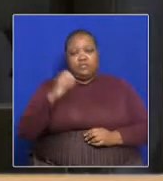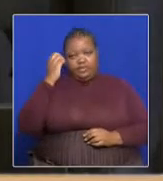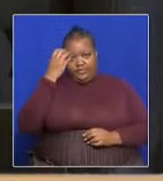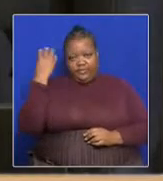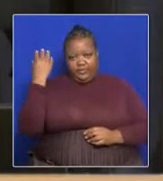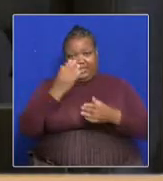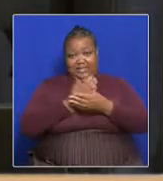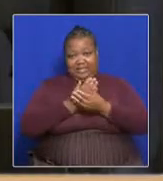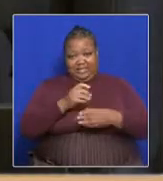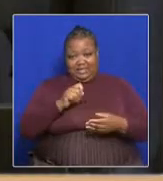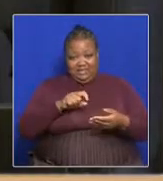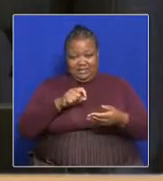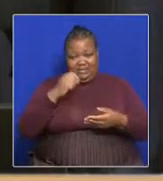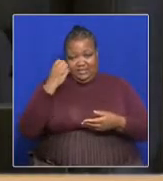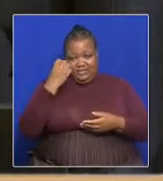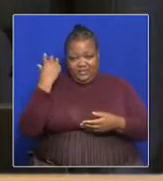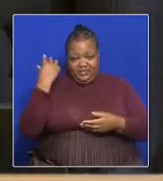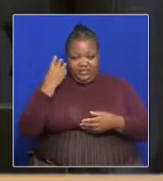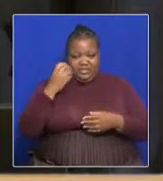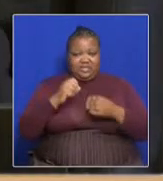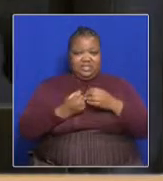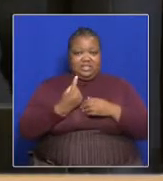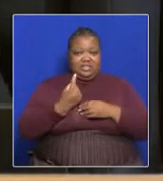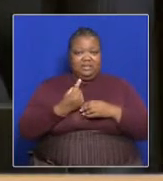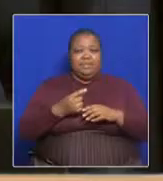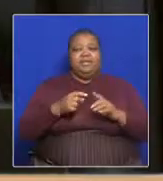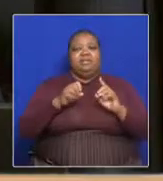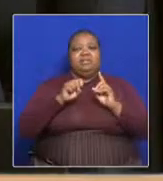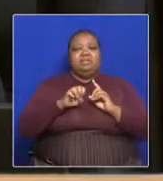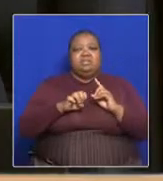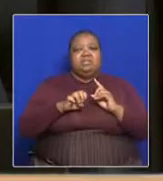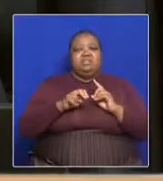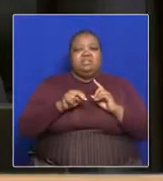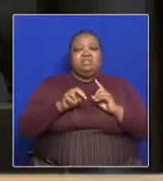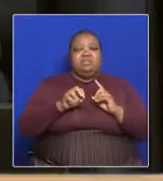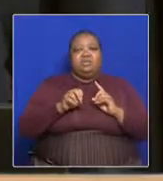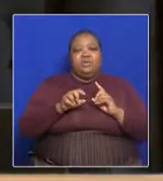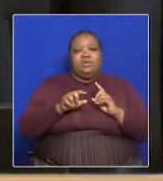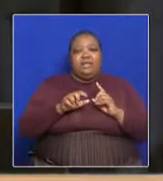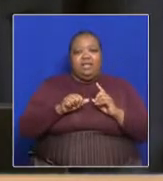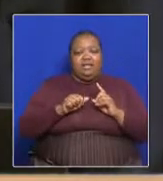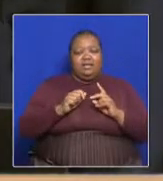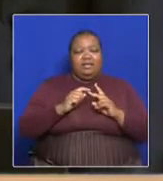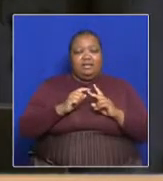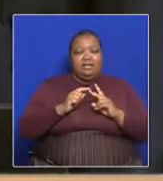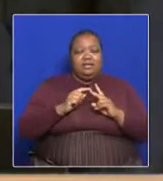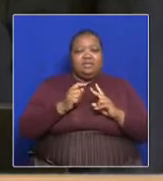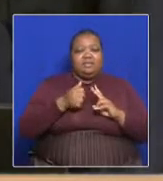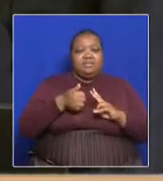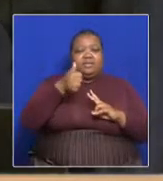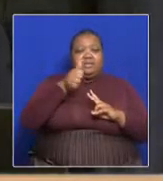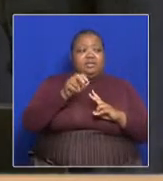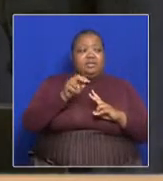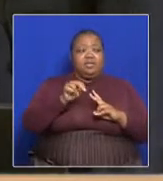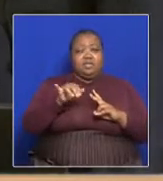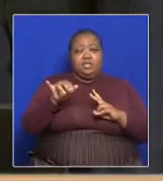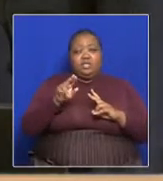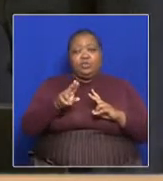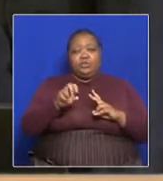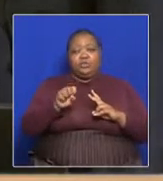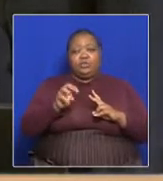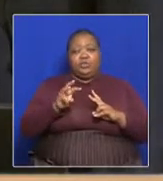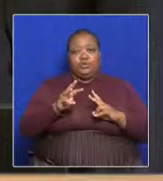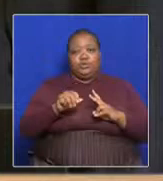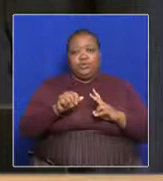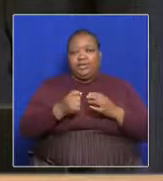What happened with Sinona, with General Sinona and Brigadier Nyuswa, forget that for a second and answer